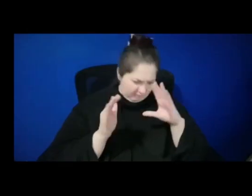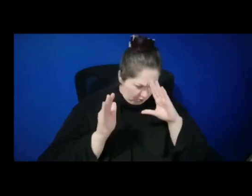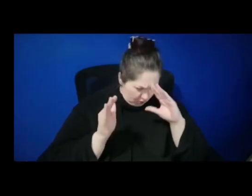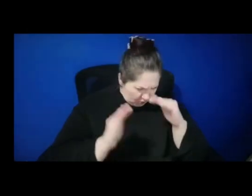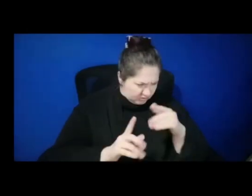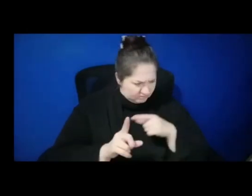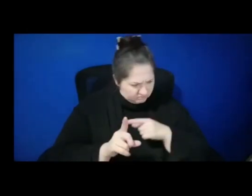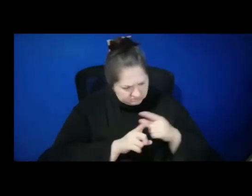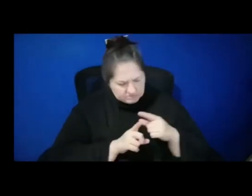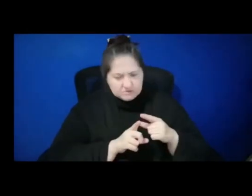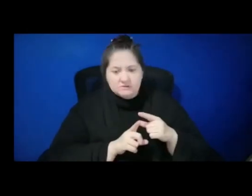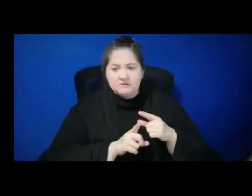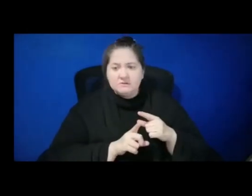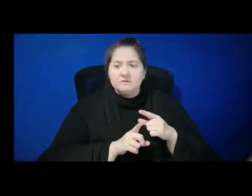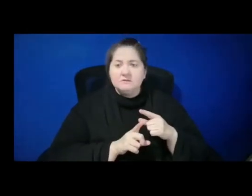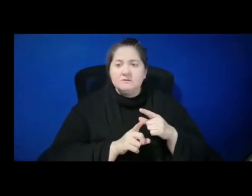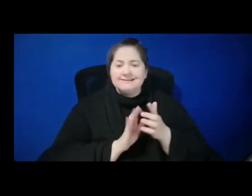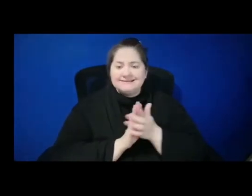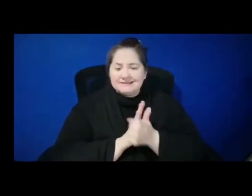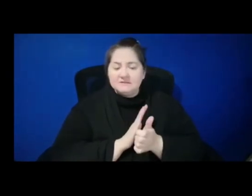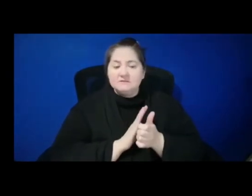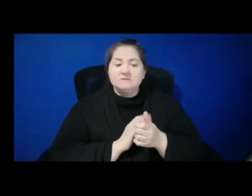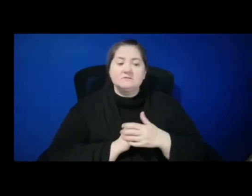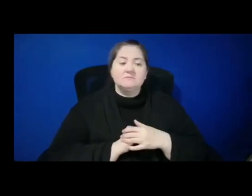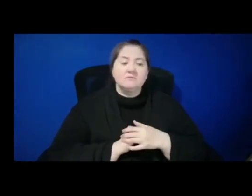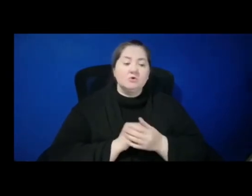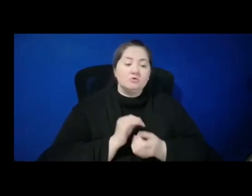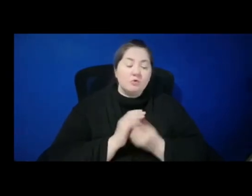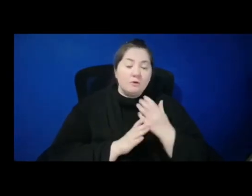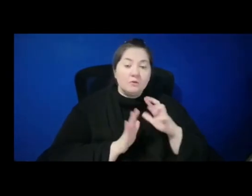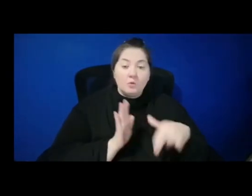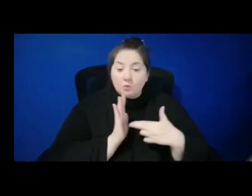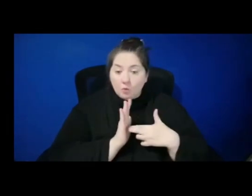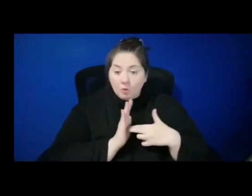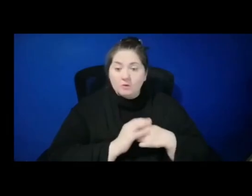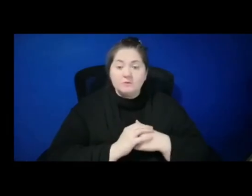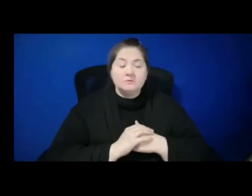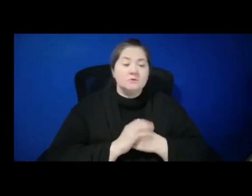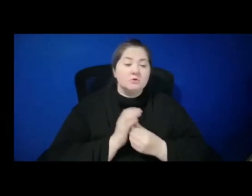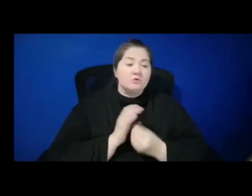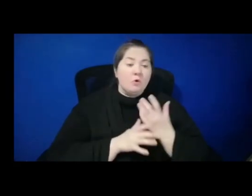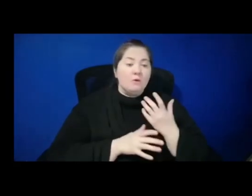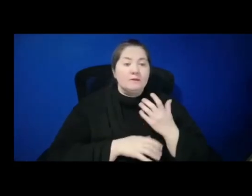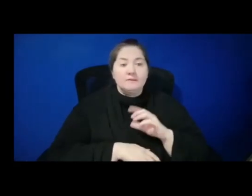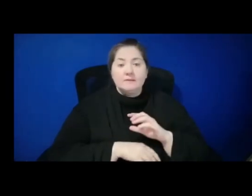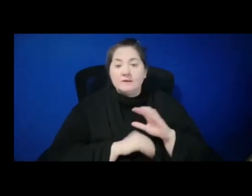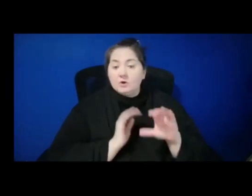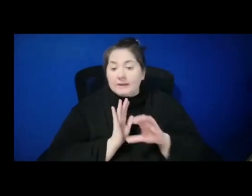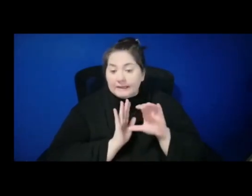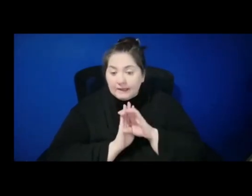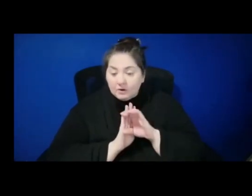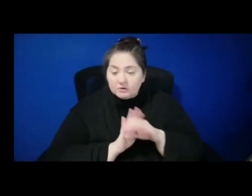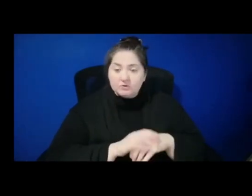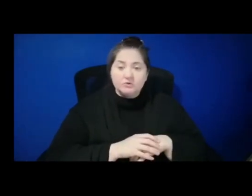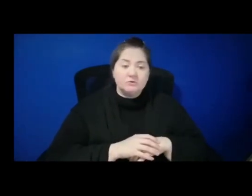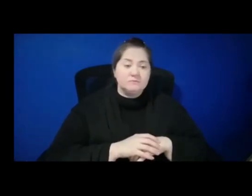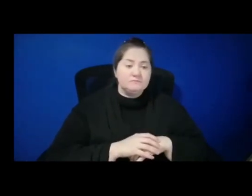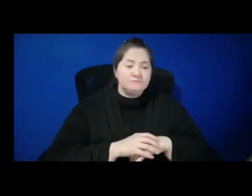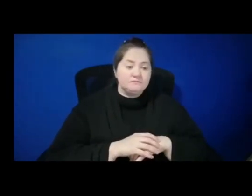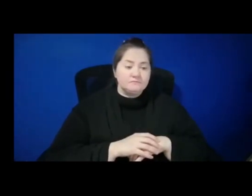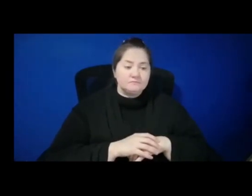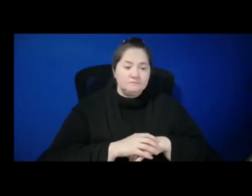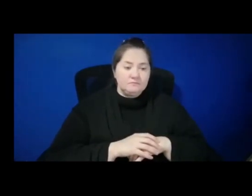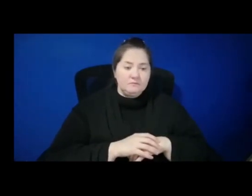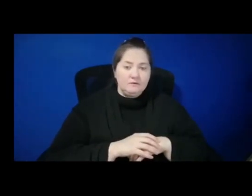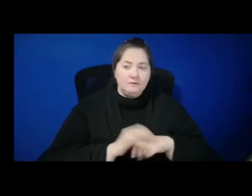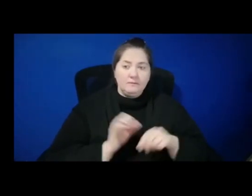specialized skills, but growing their roles, growing their character, and then being